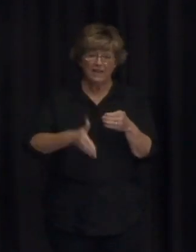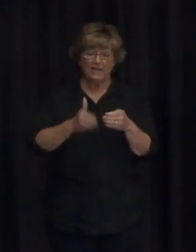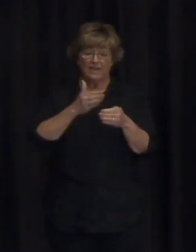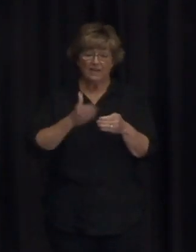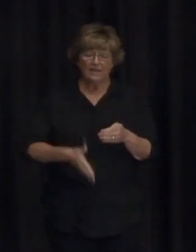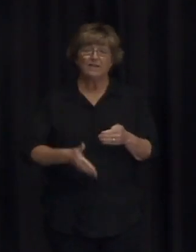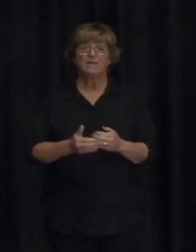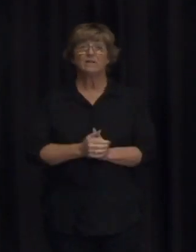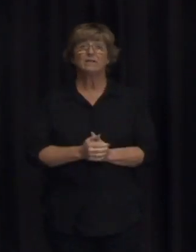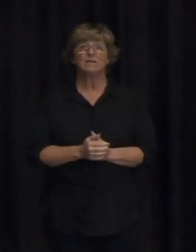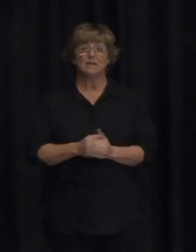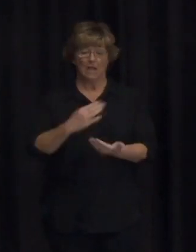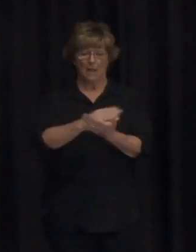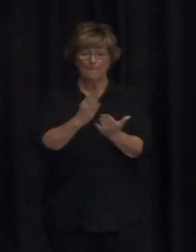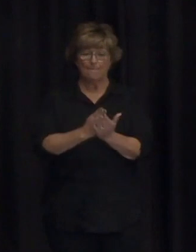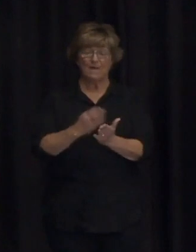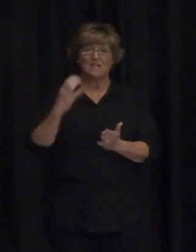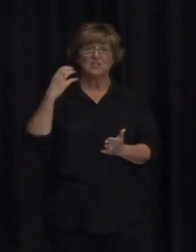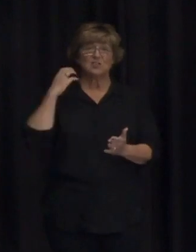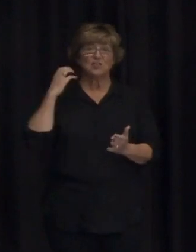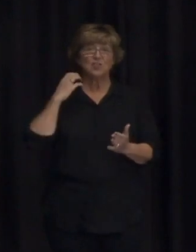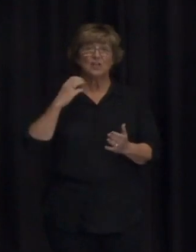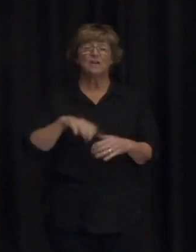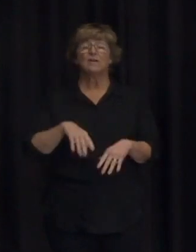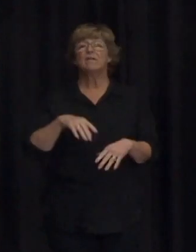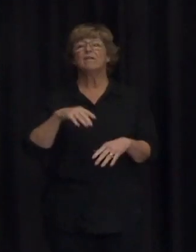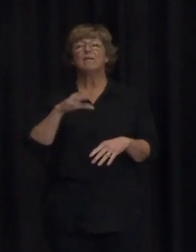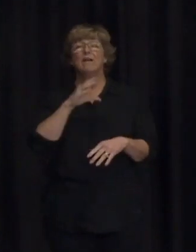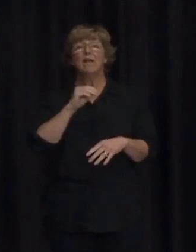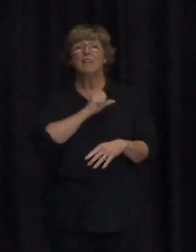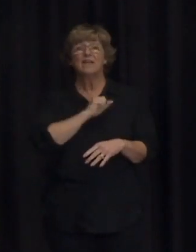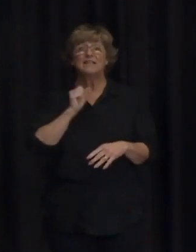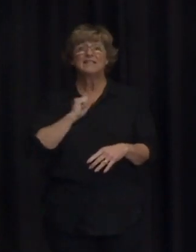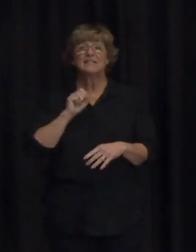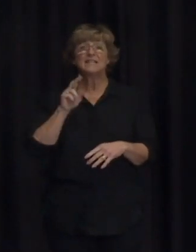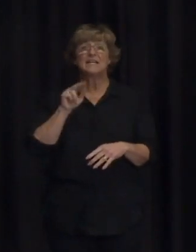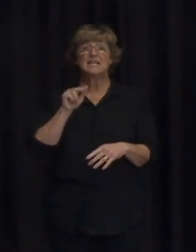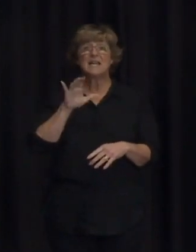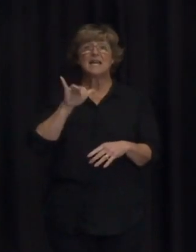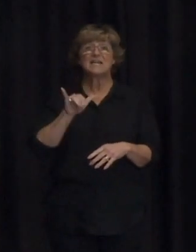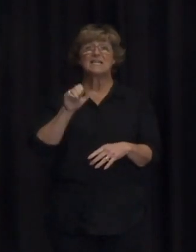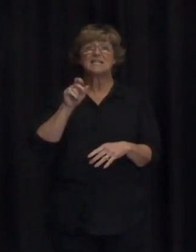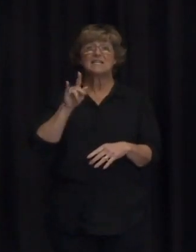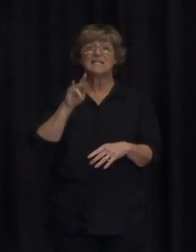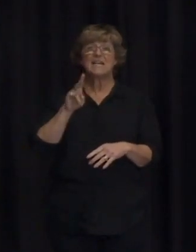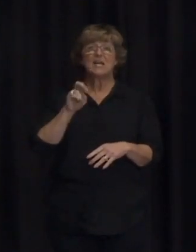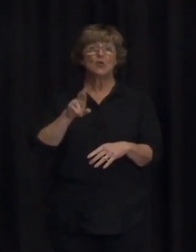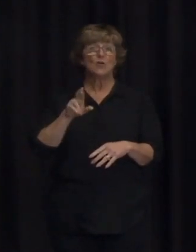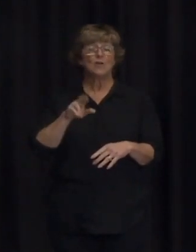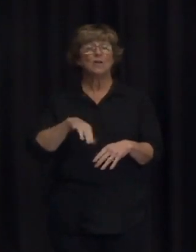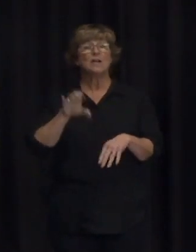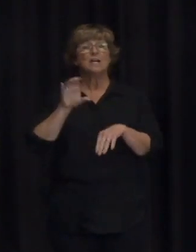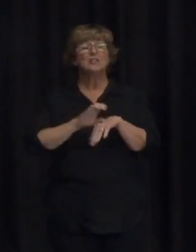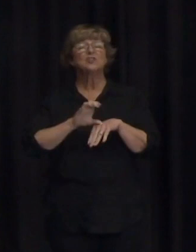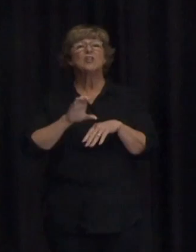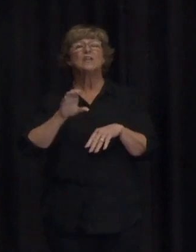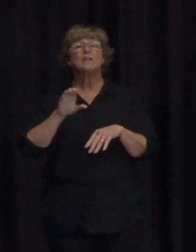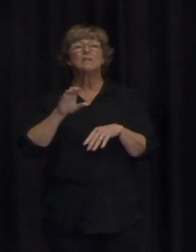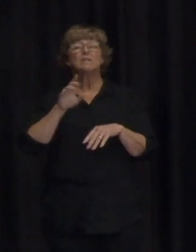Every weekend, the budget chair in the Senate, Nancy Skinner, the sub one chair for education, Senator